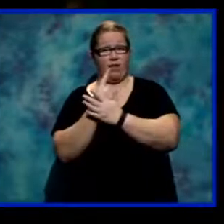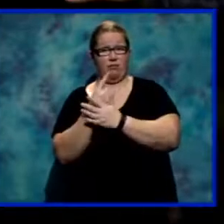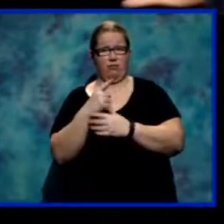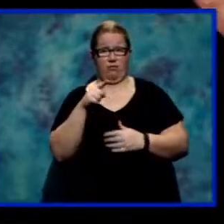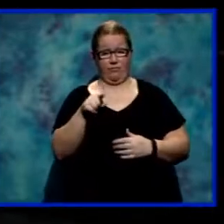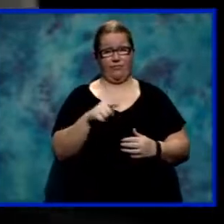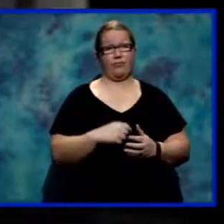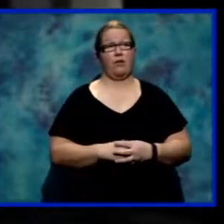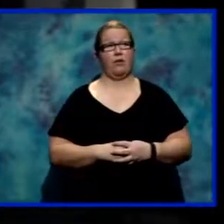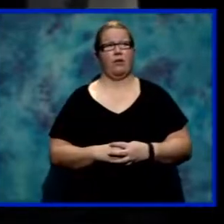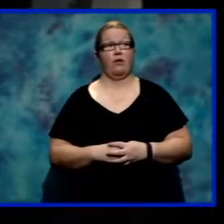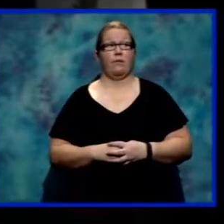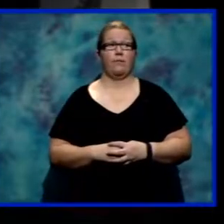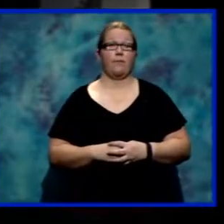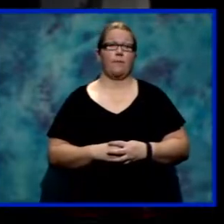and oh,